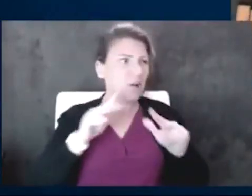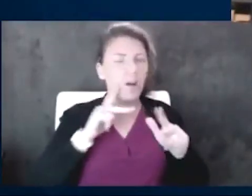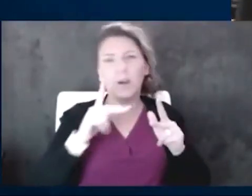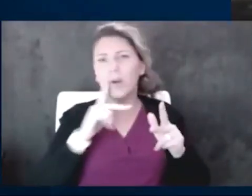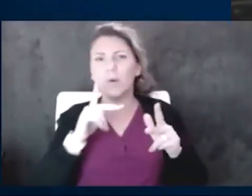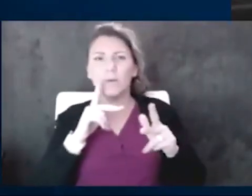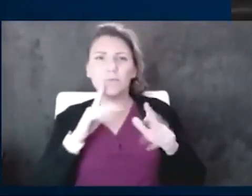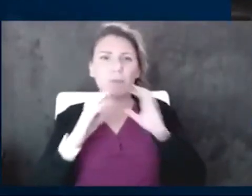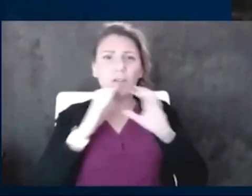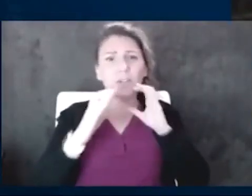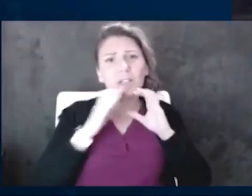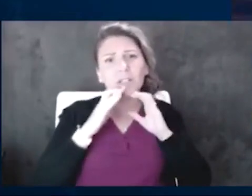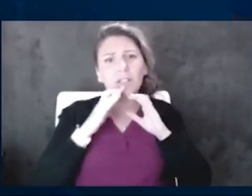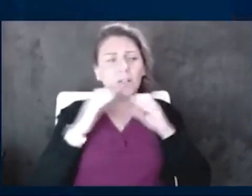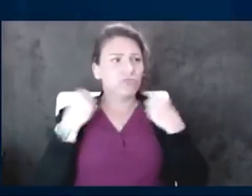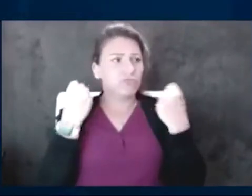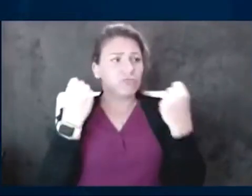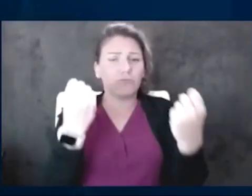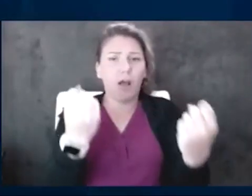with a patient who's having chest pain.